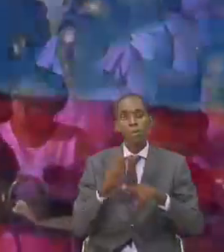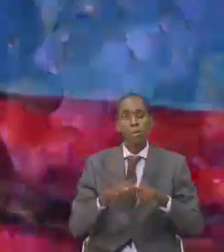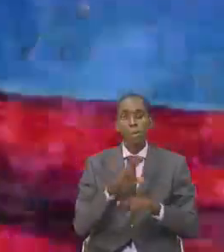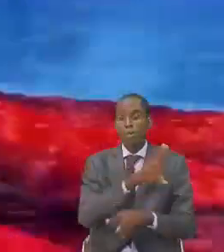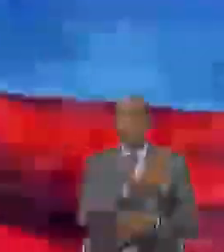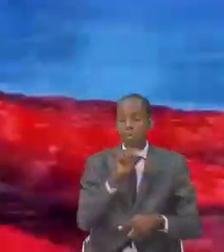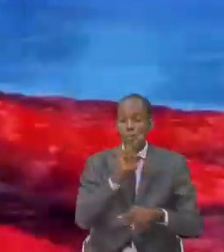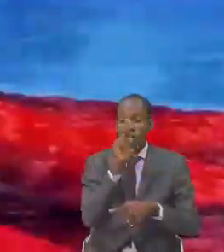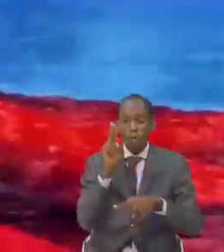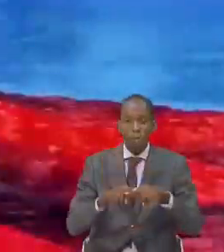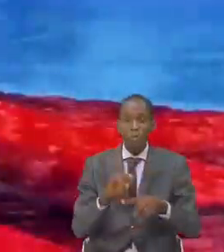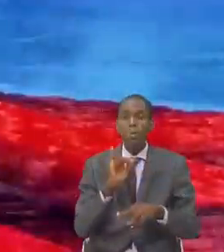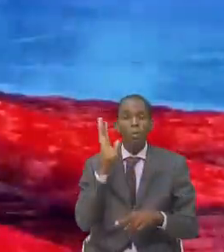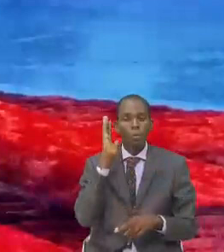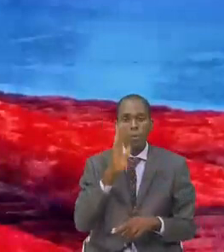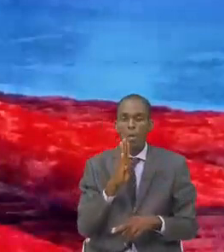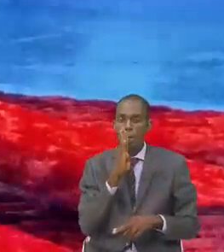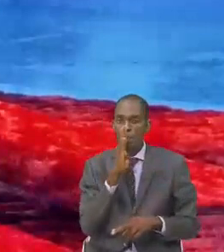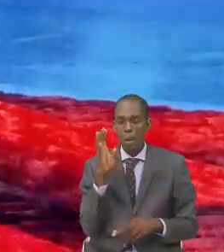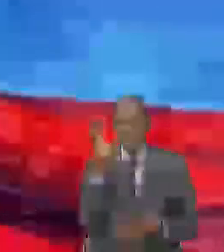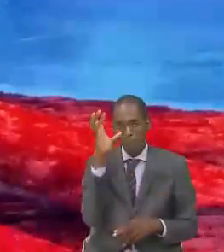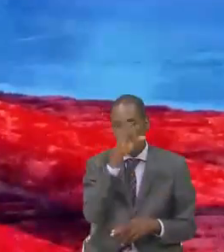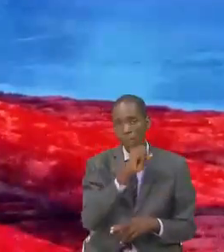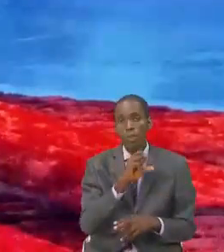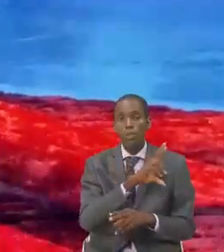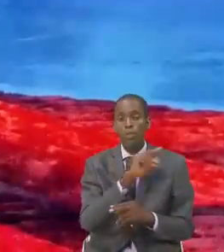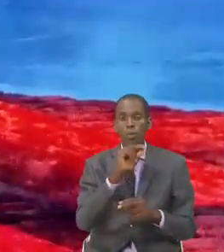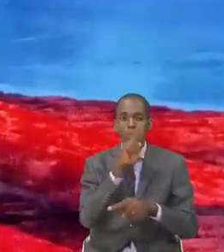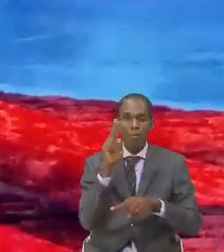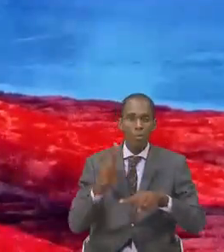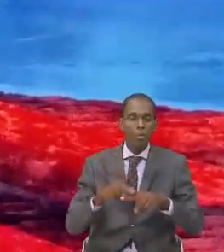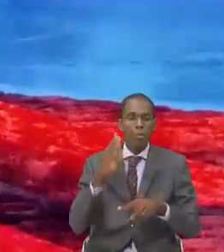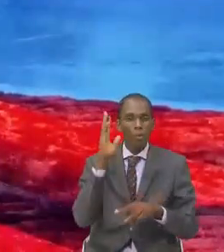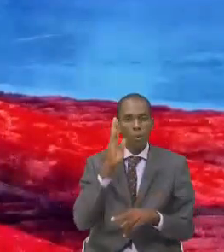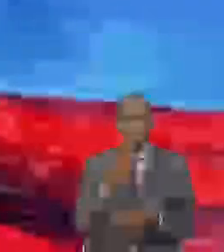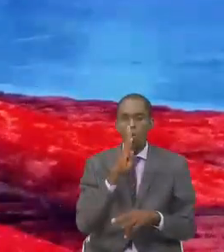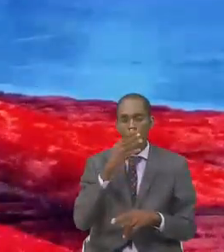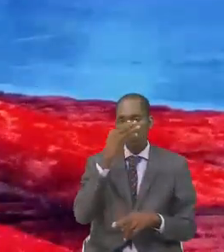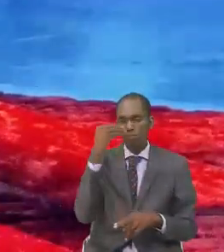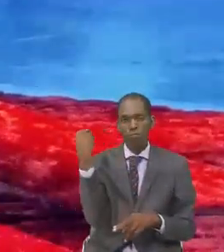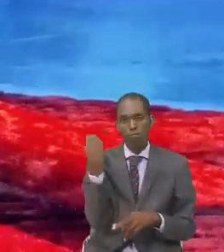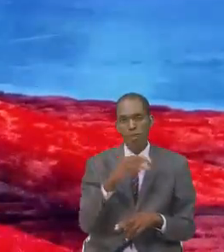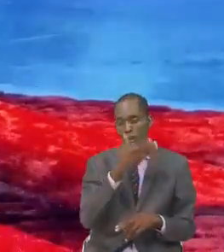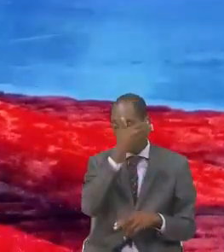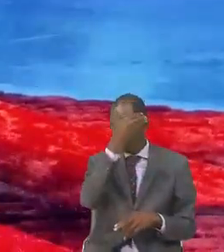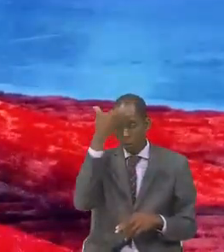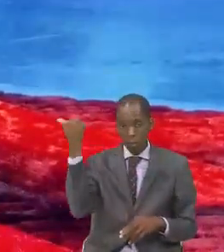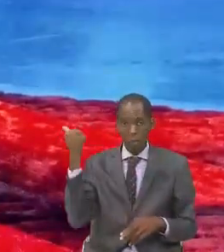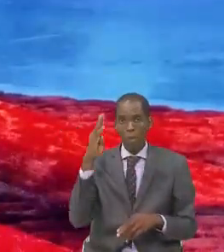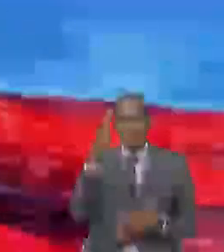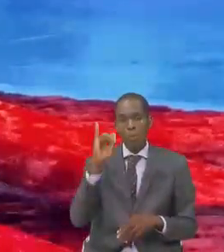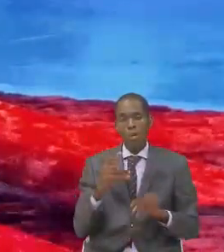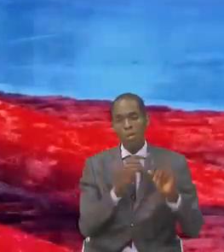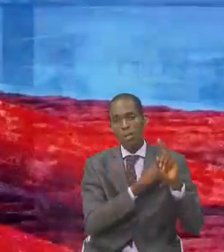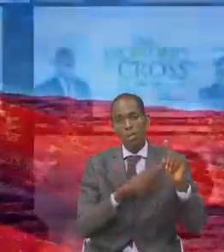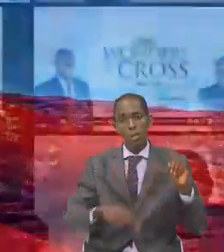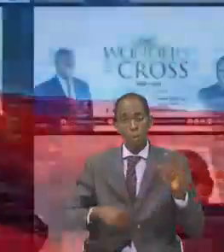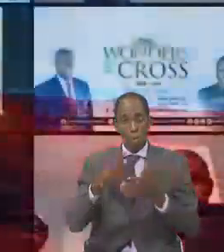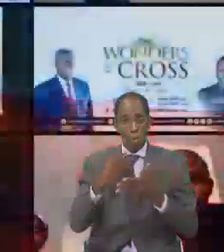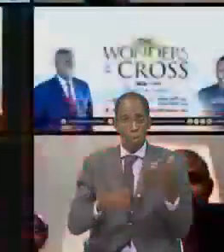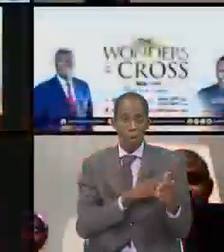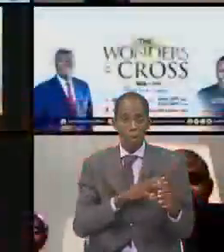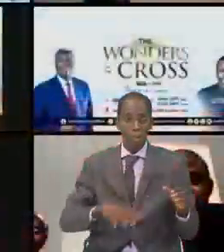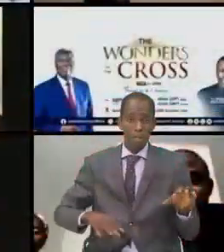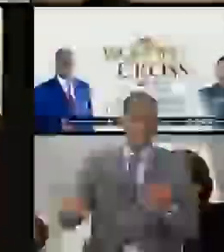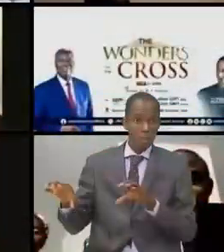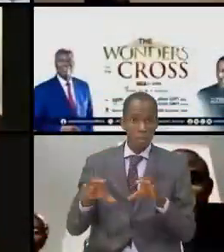we are in our nation. No nation is exempted. No nation is forgotten by the Lord.